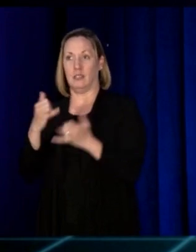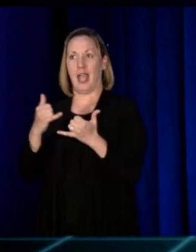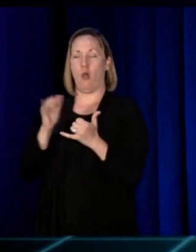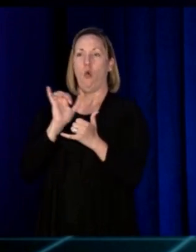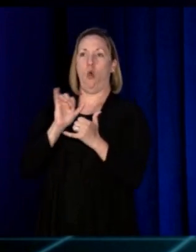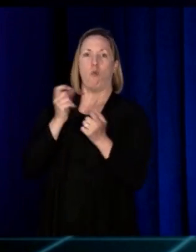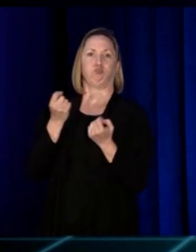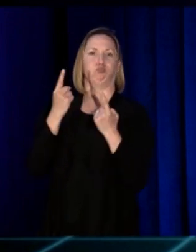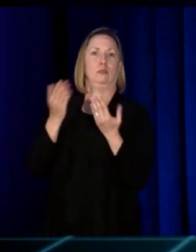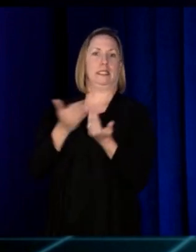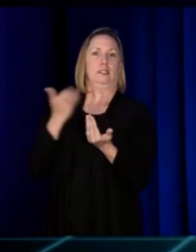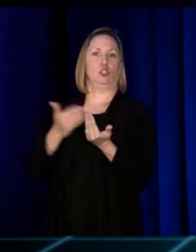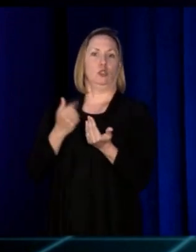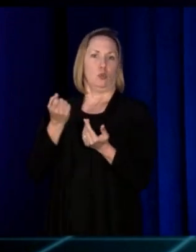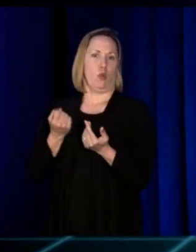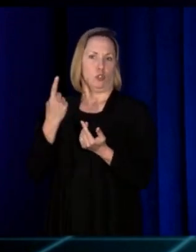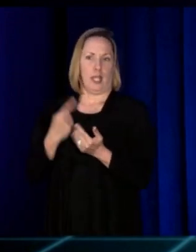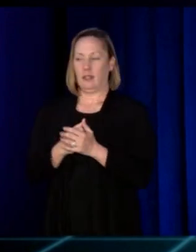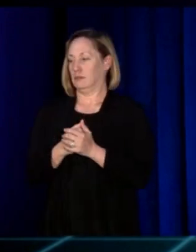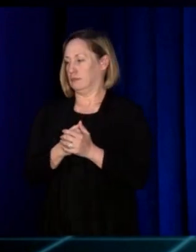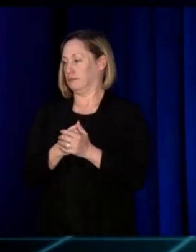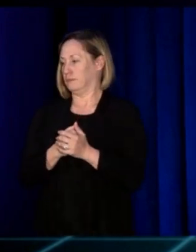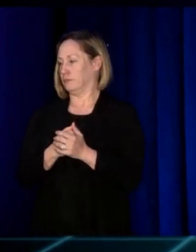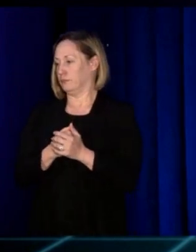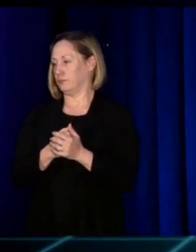could iterate over those fields and build that up.